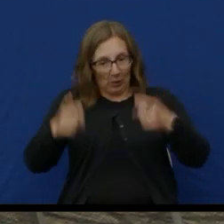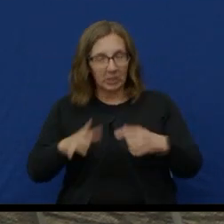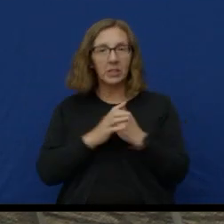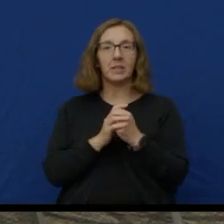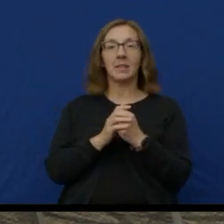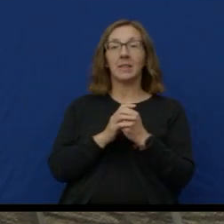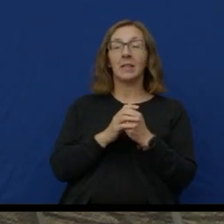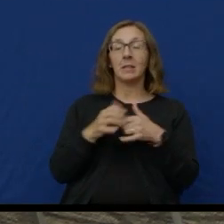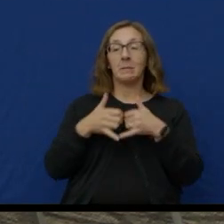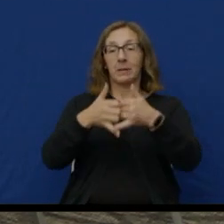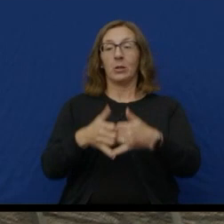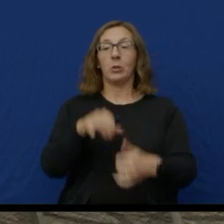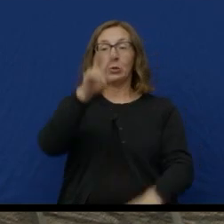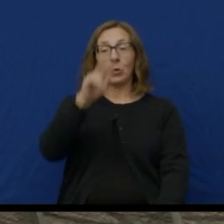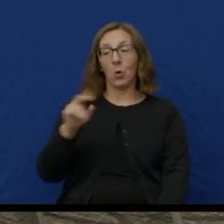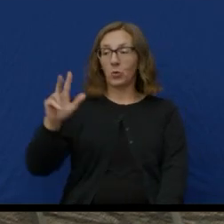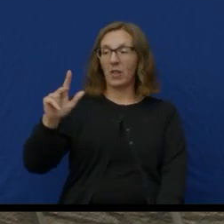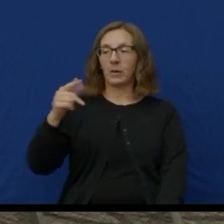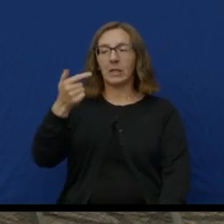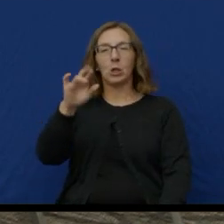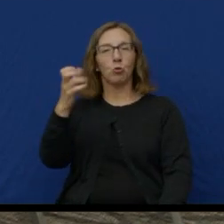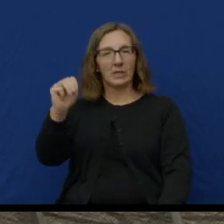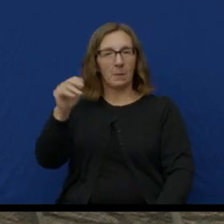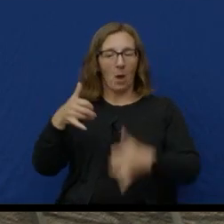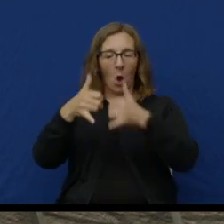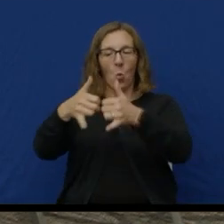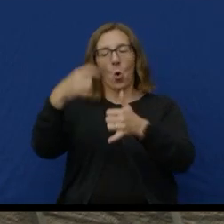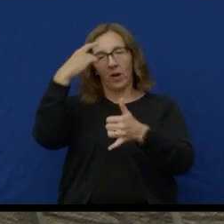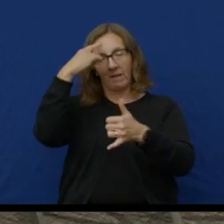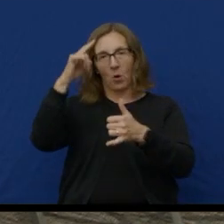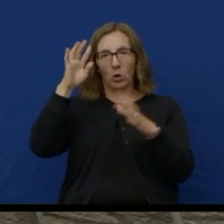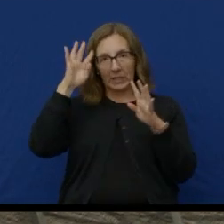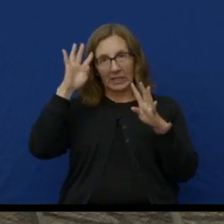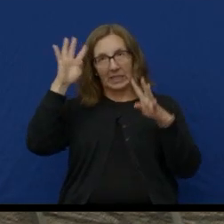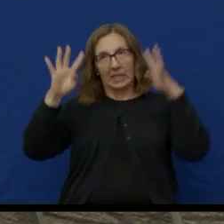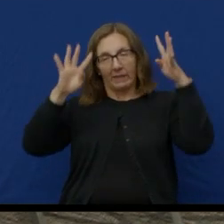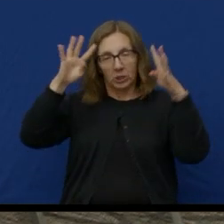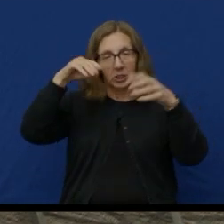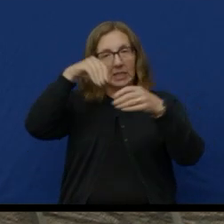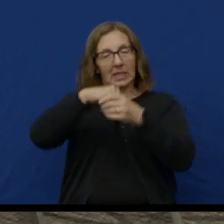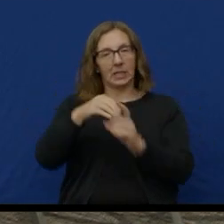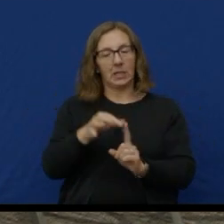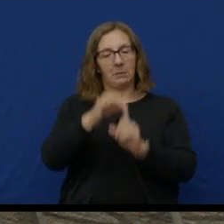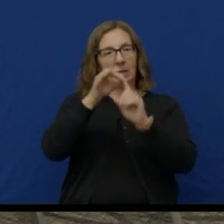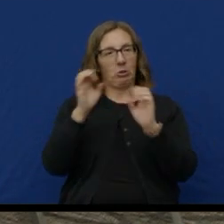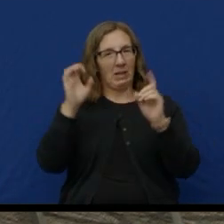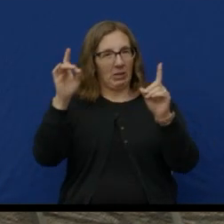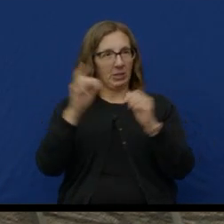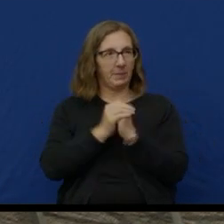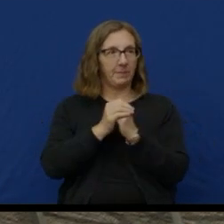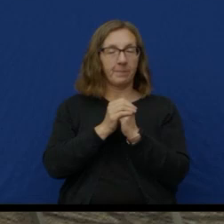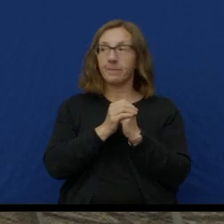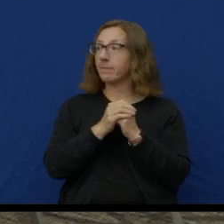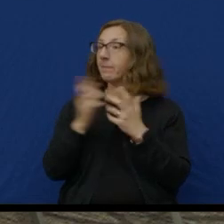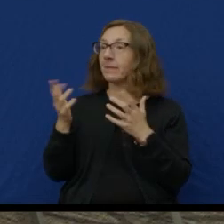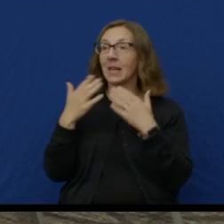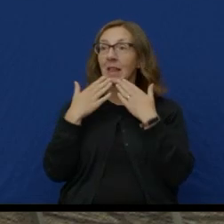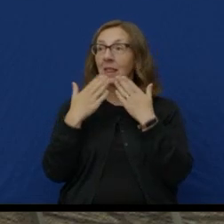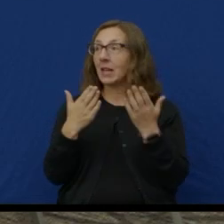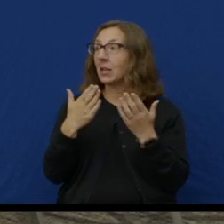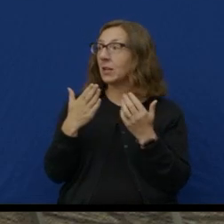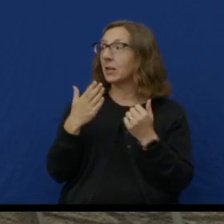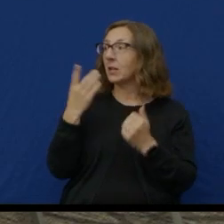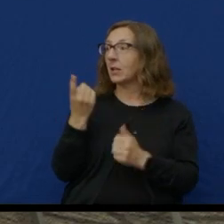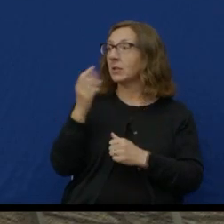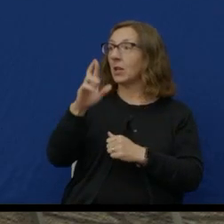2023 Grissom Award for Innovation in Special Education. Dr. Glass? Thank you, Madam Chair. The late Dr. Johnny